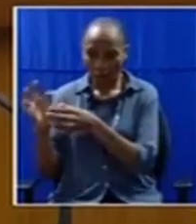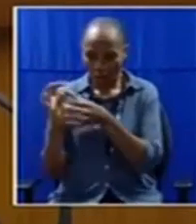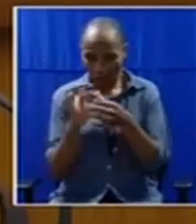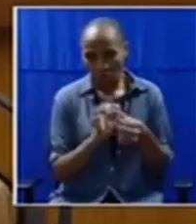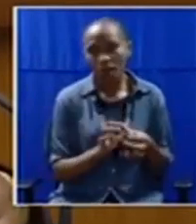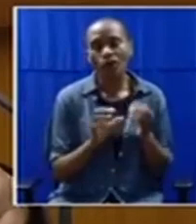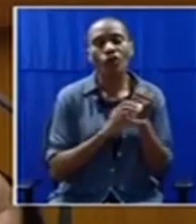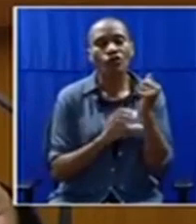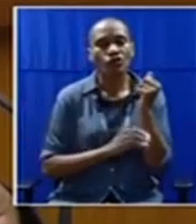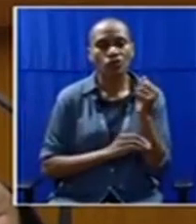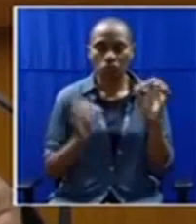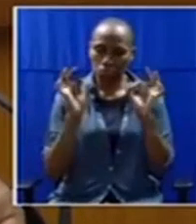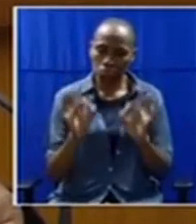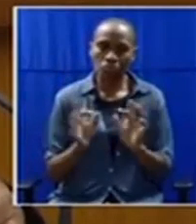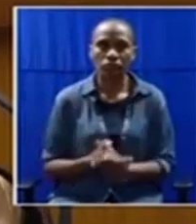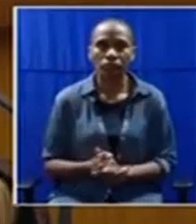the Constitution,